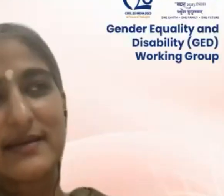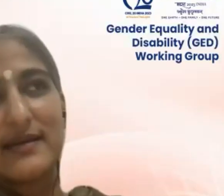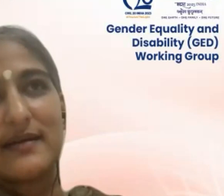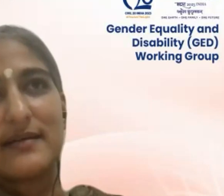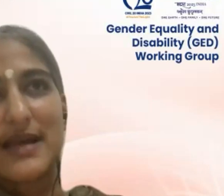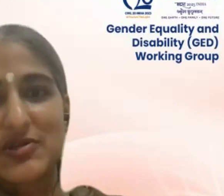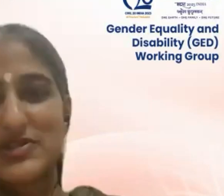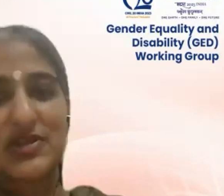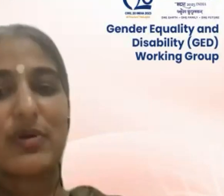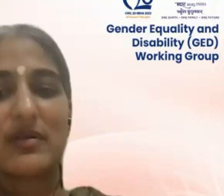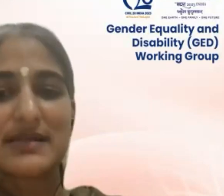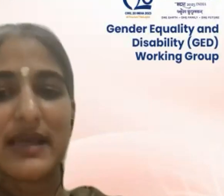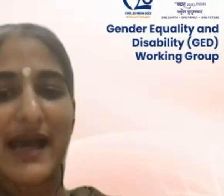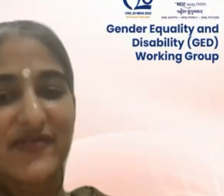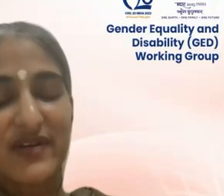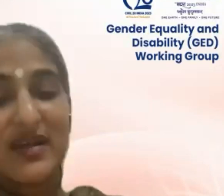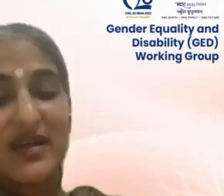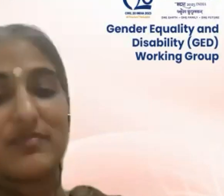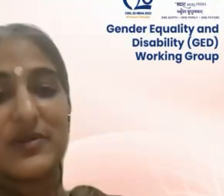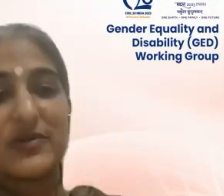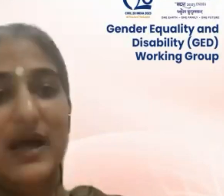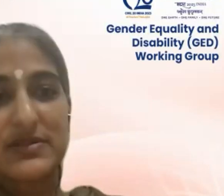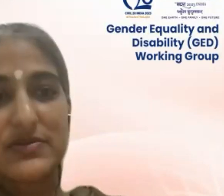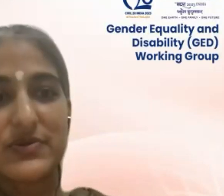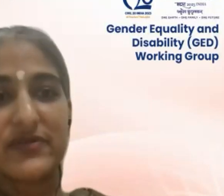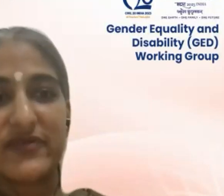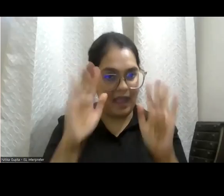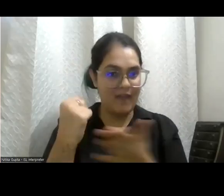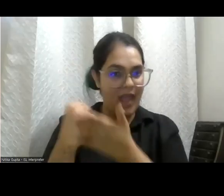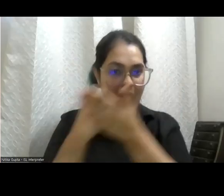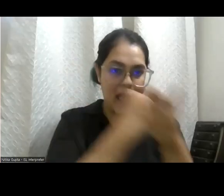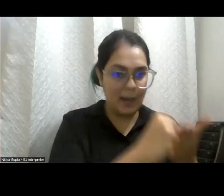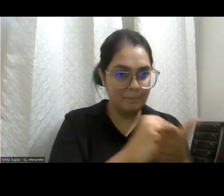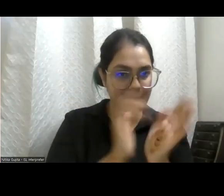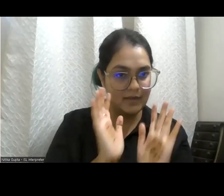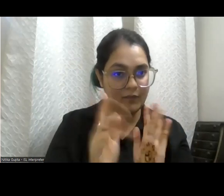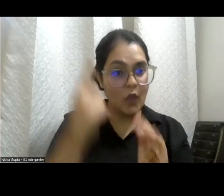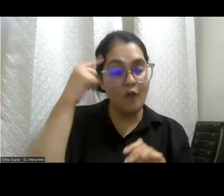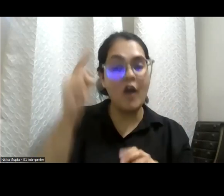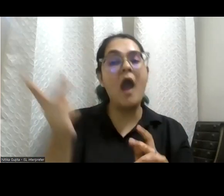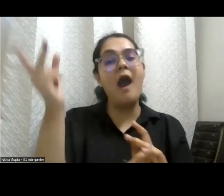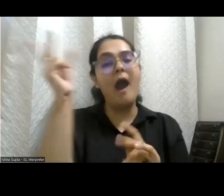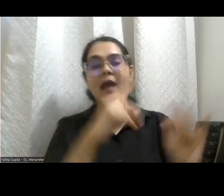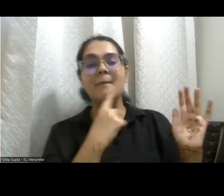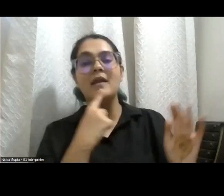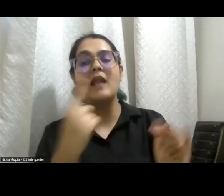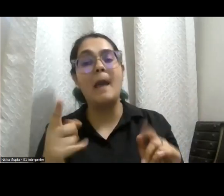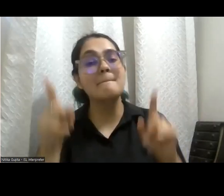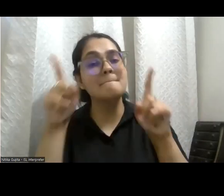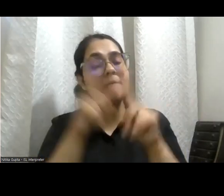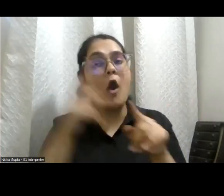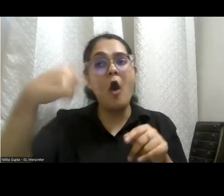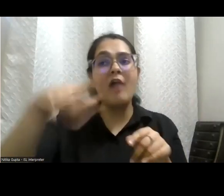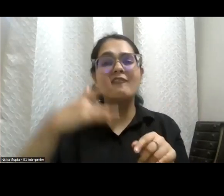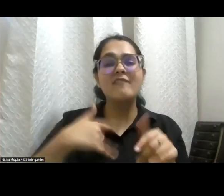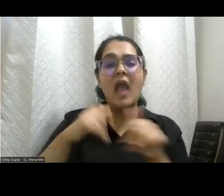like national education policy have, helped to sort of redress this, there's a lot of lack of awareness